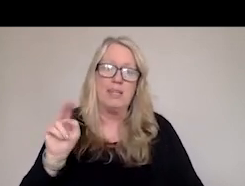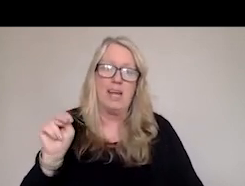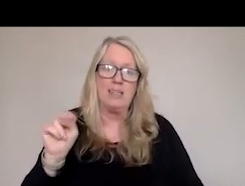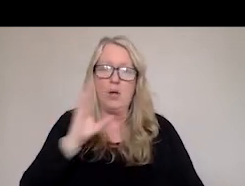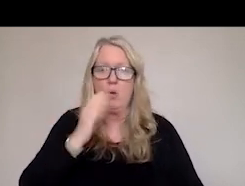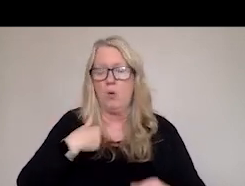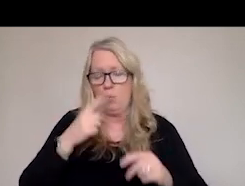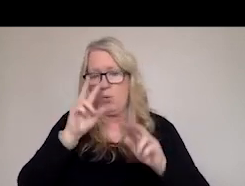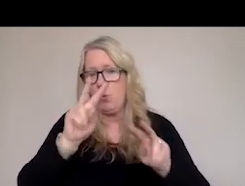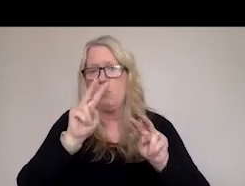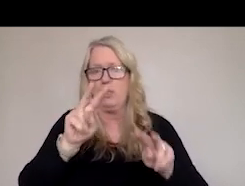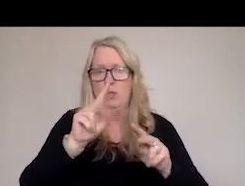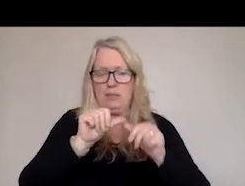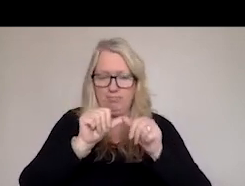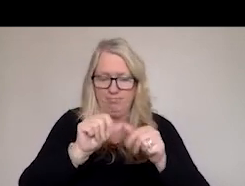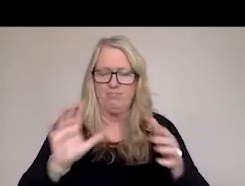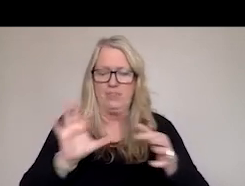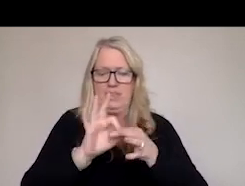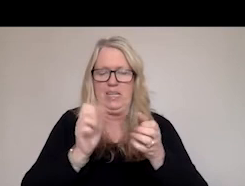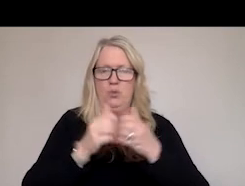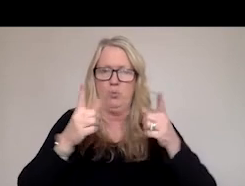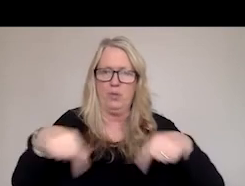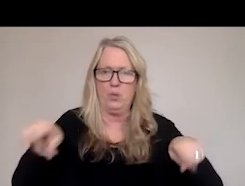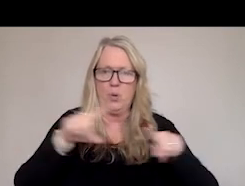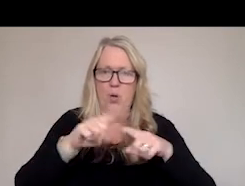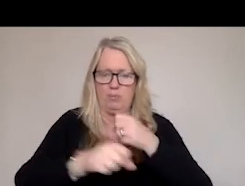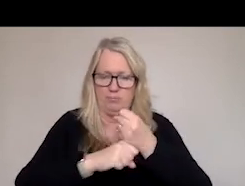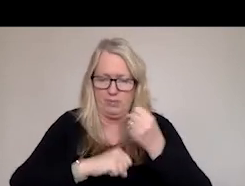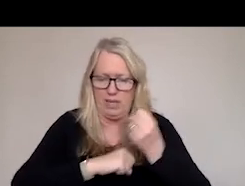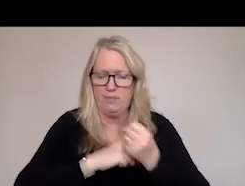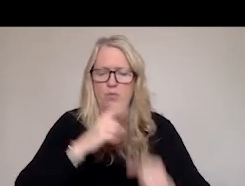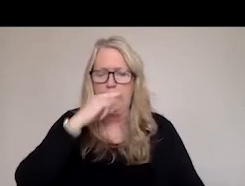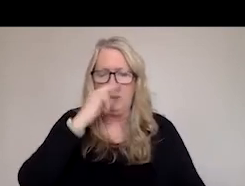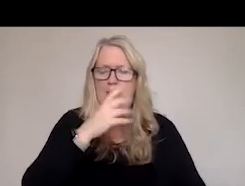forward to keeping connected with all of you as we work on behalf of kids and families